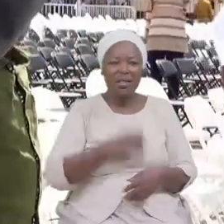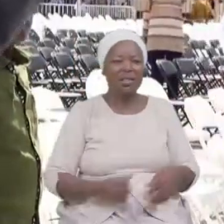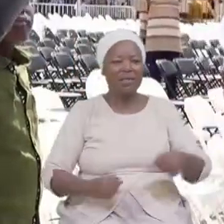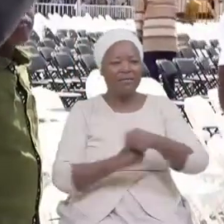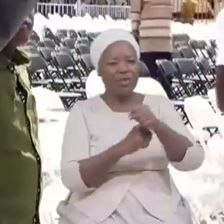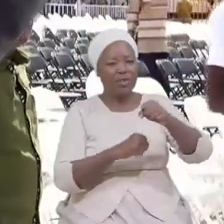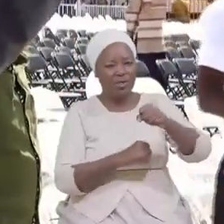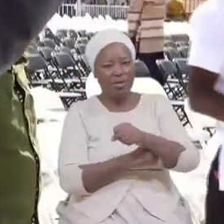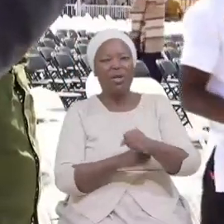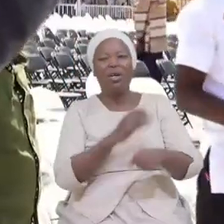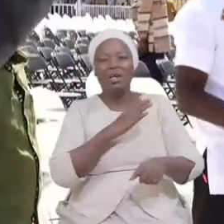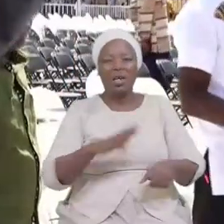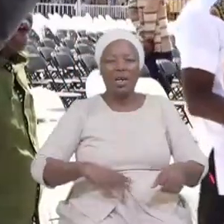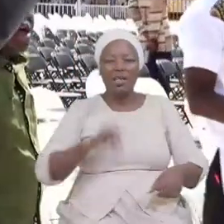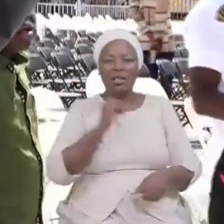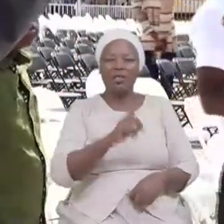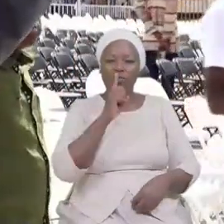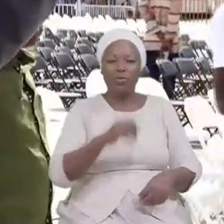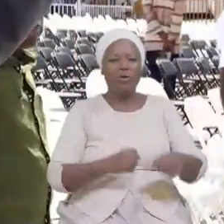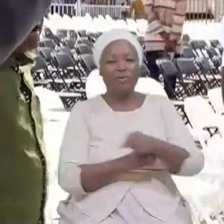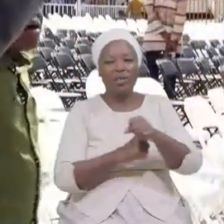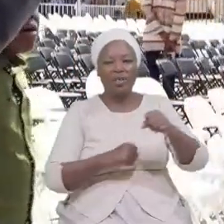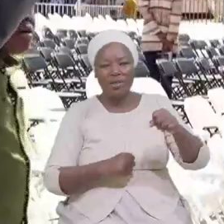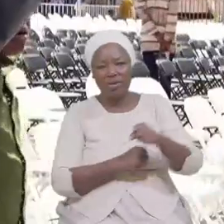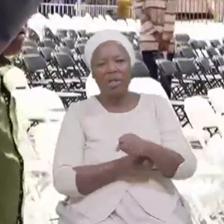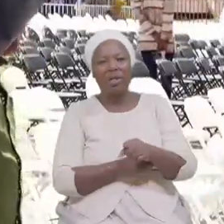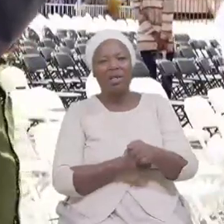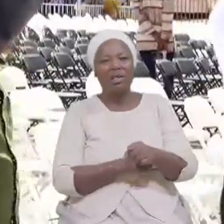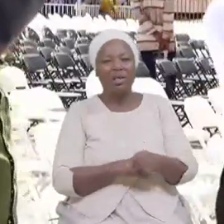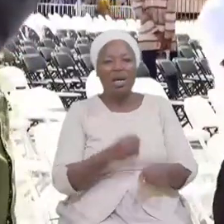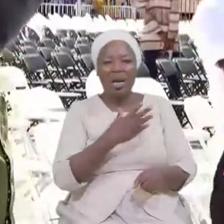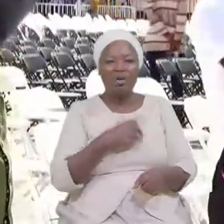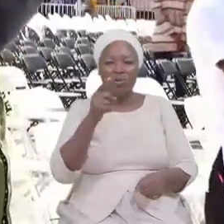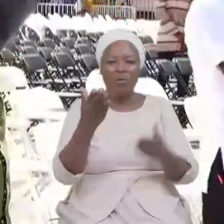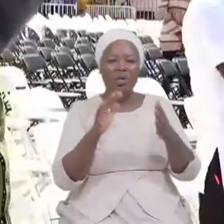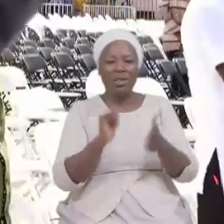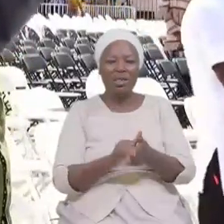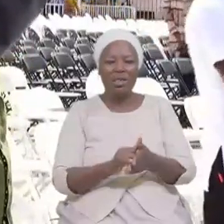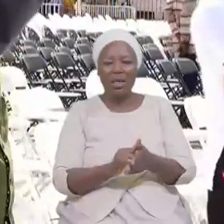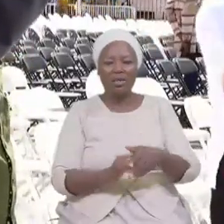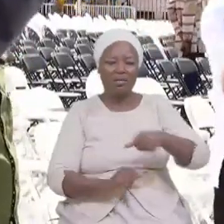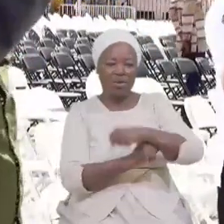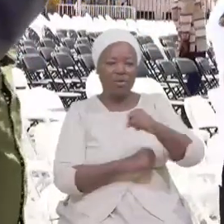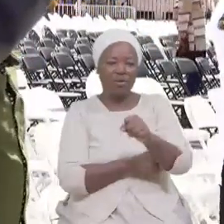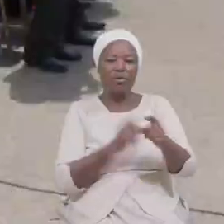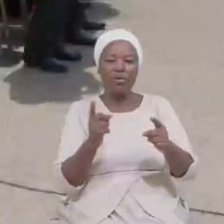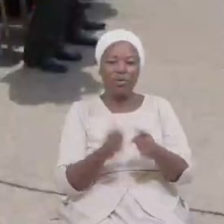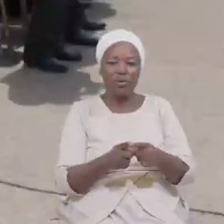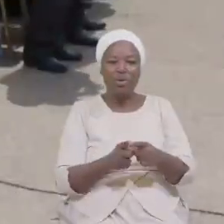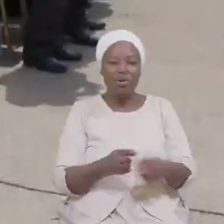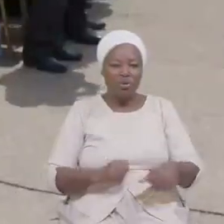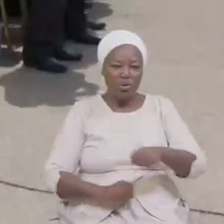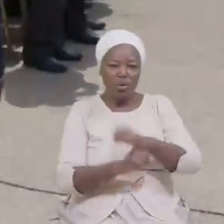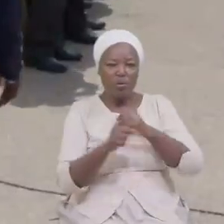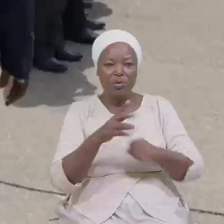Christ is the sure foundation, and you want that cornerstone to avail for you, for your salvation. There is